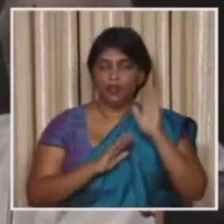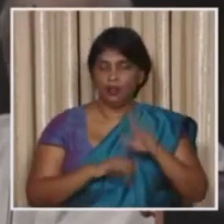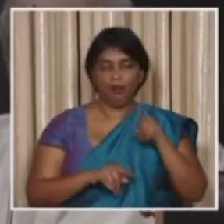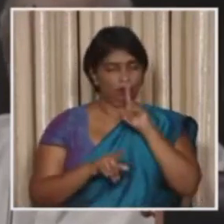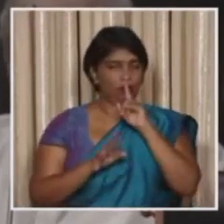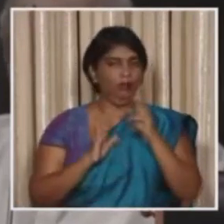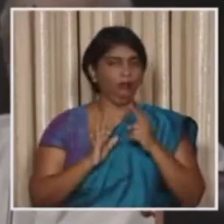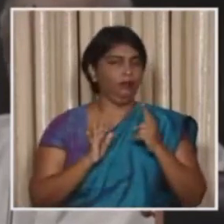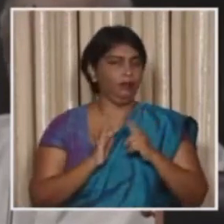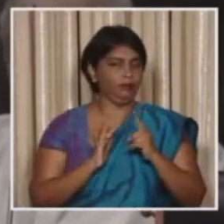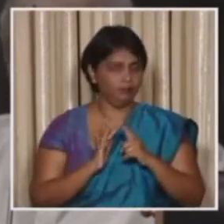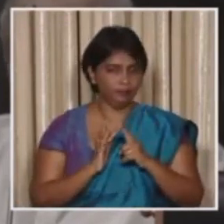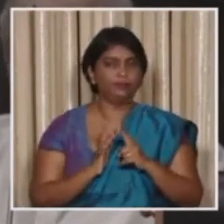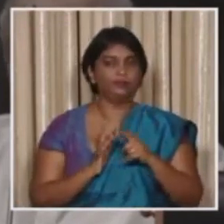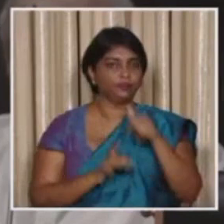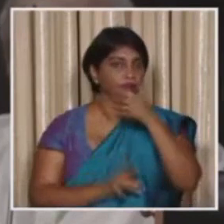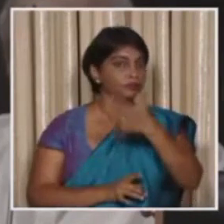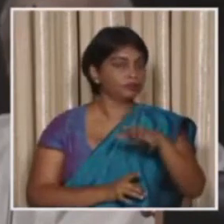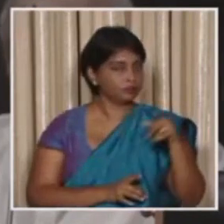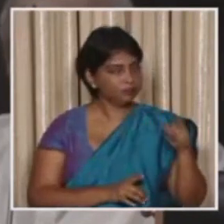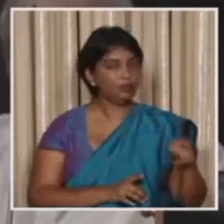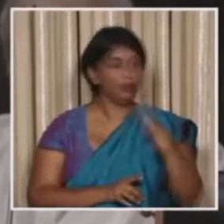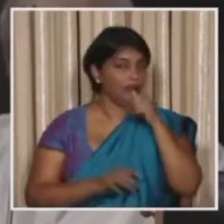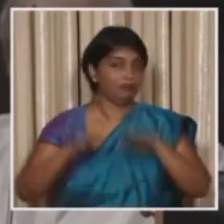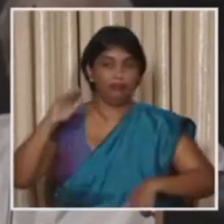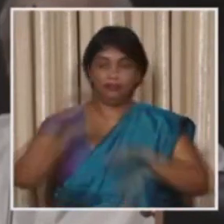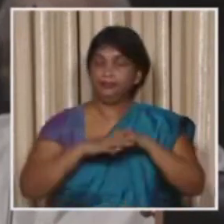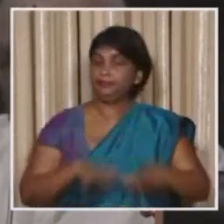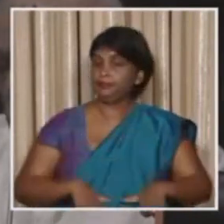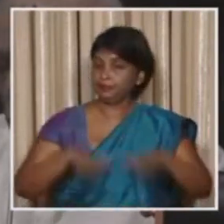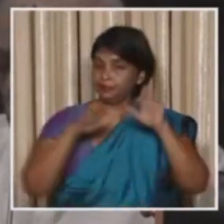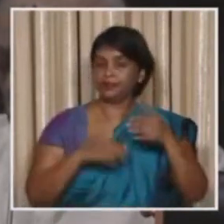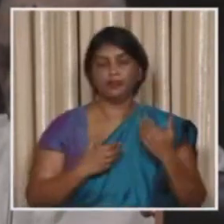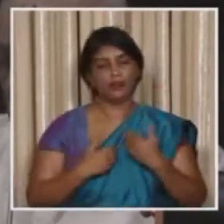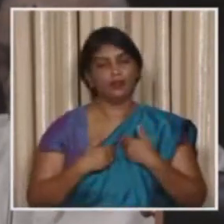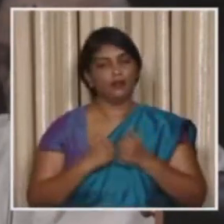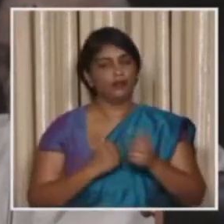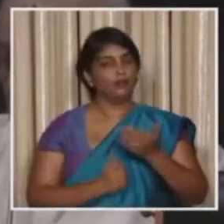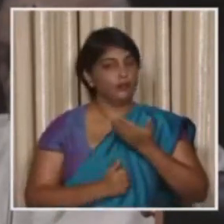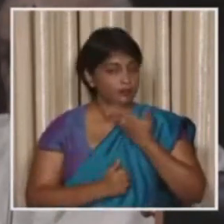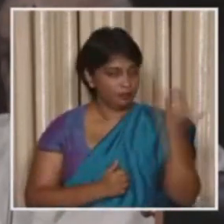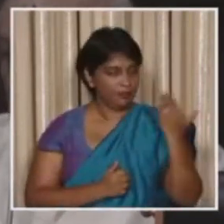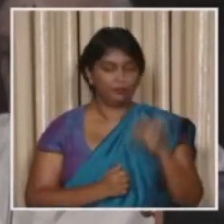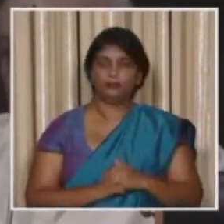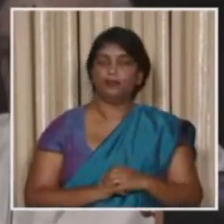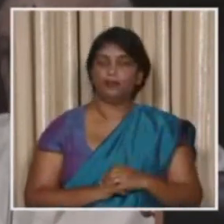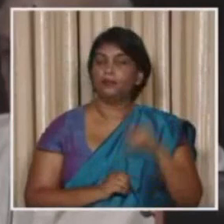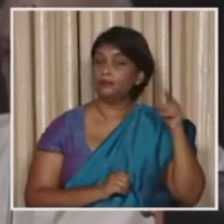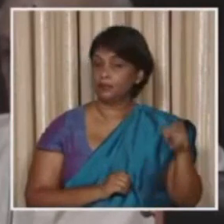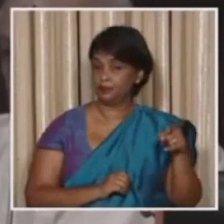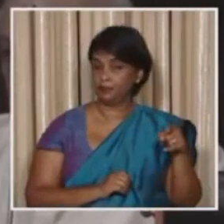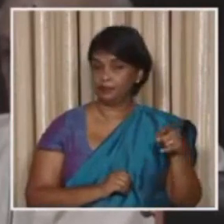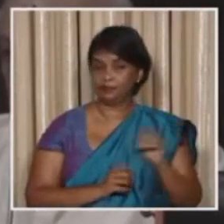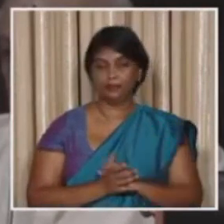is important to be accomplished. In fact, this project will give rise to developing the agriculture and solar energy